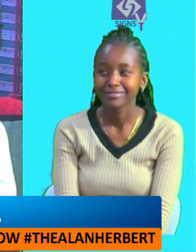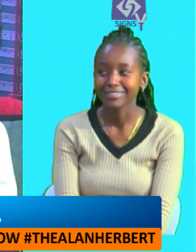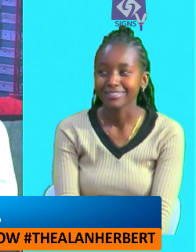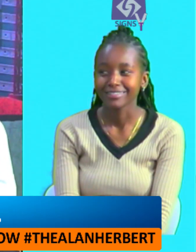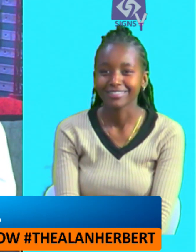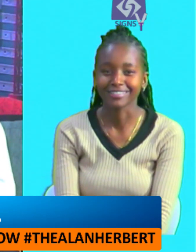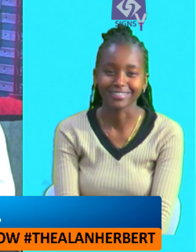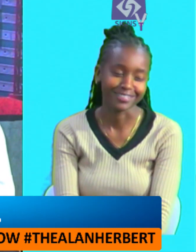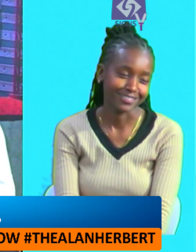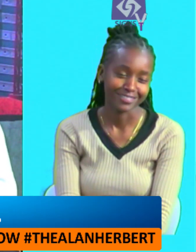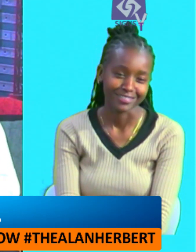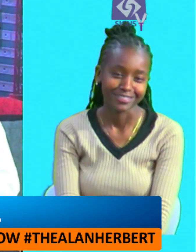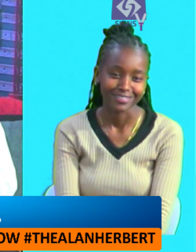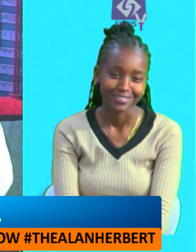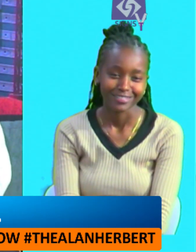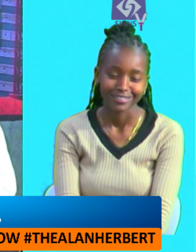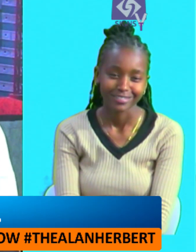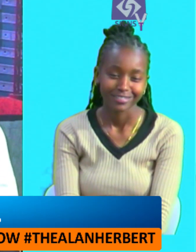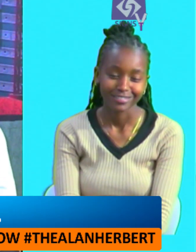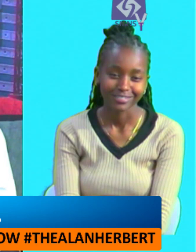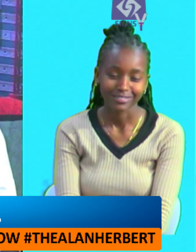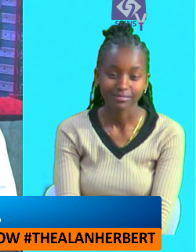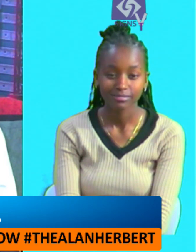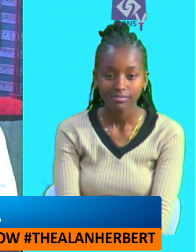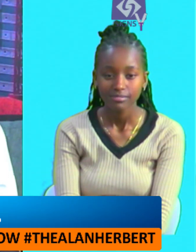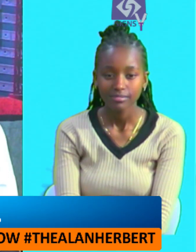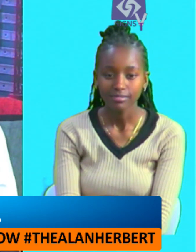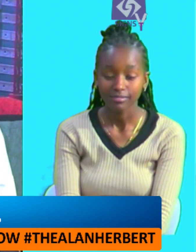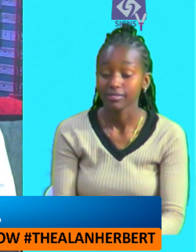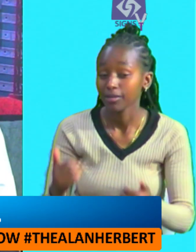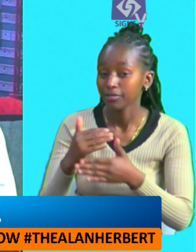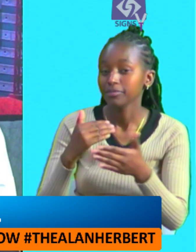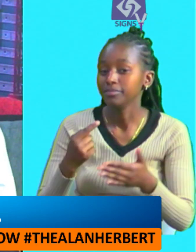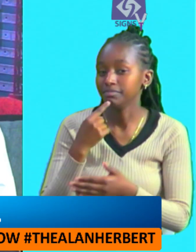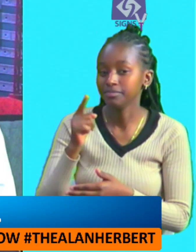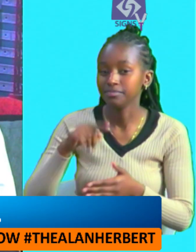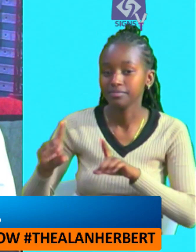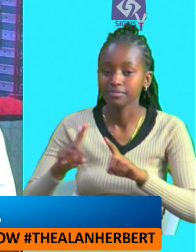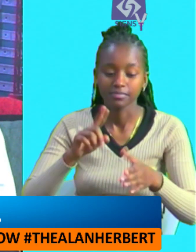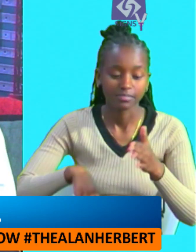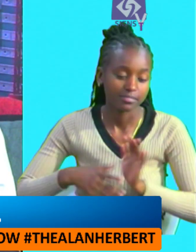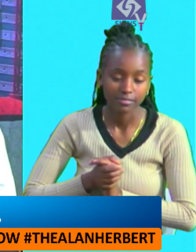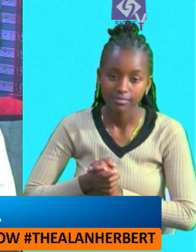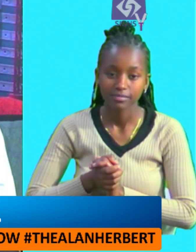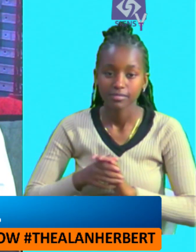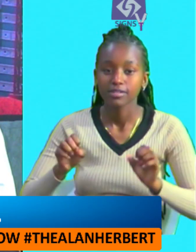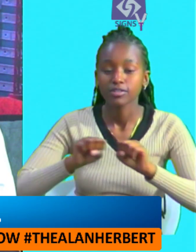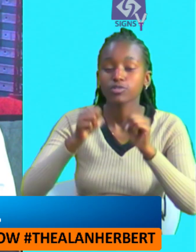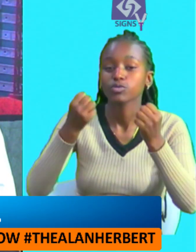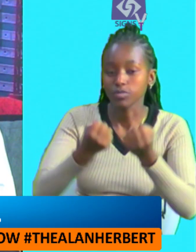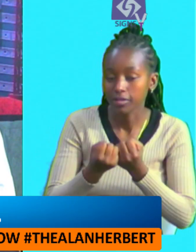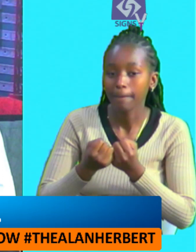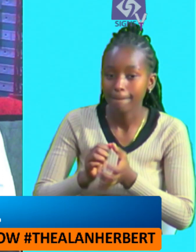with self-love. Na nika hata before wajibu niko like stop, let me first of all think